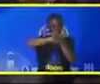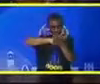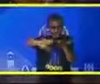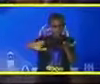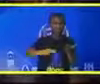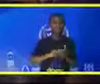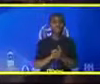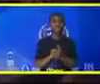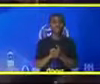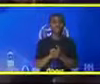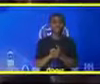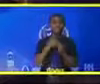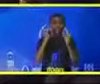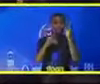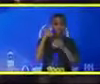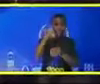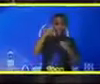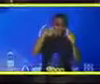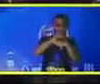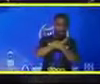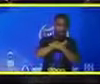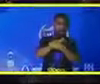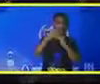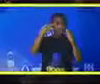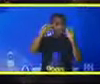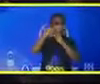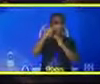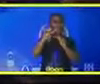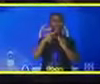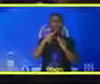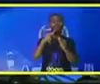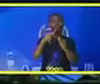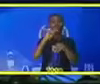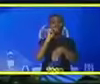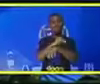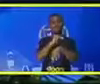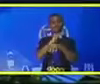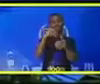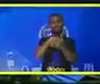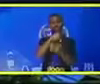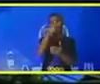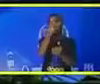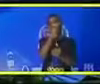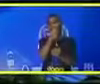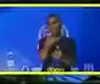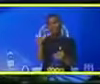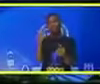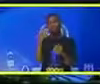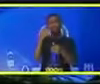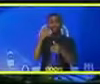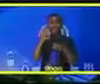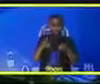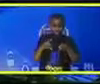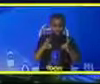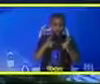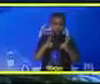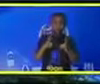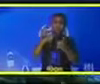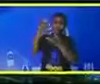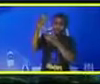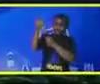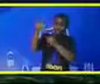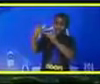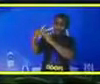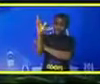You are called into the prophetic ministry in any dimension. Trust God for grace and consecration to stop